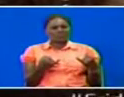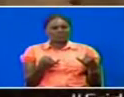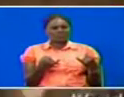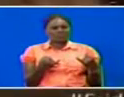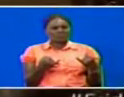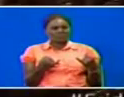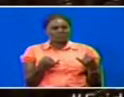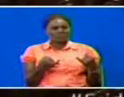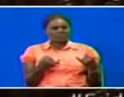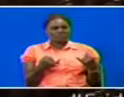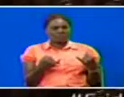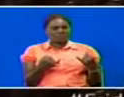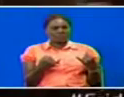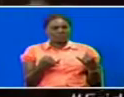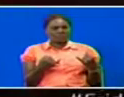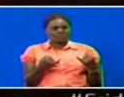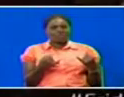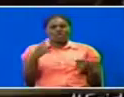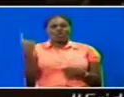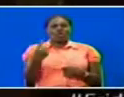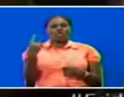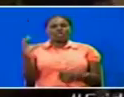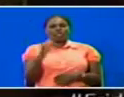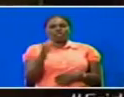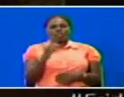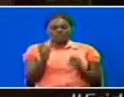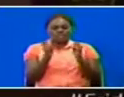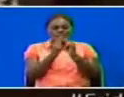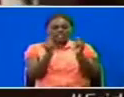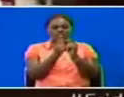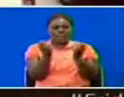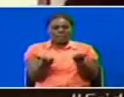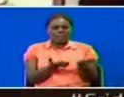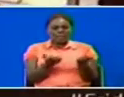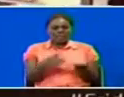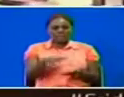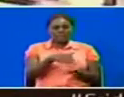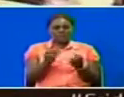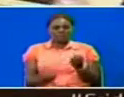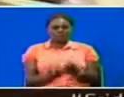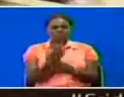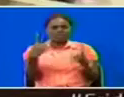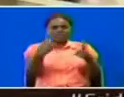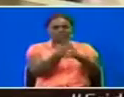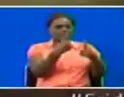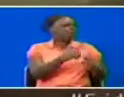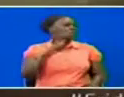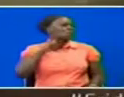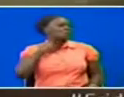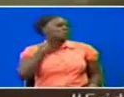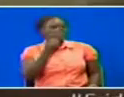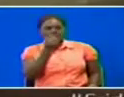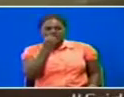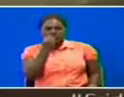Sky, an entomologist, runs the only commercial insect farm in Australia, producing a wide range of delicacies, from